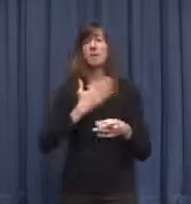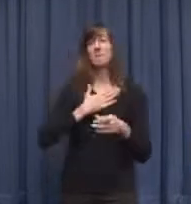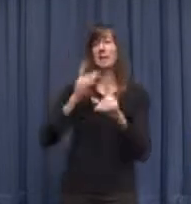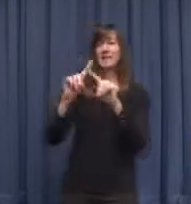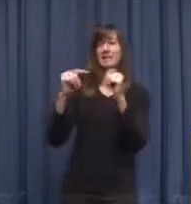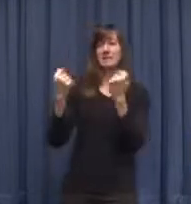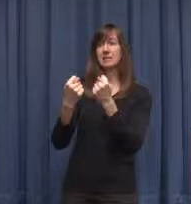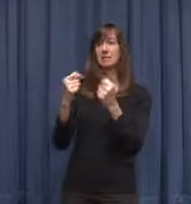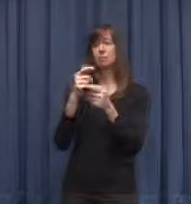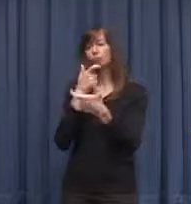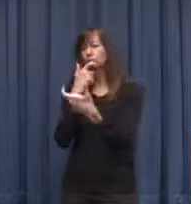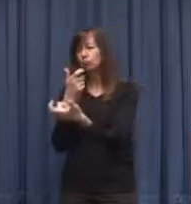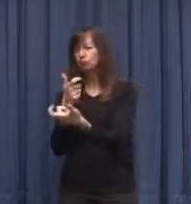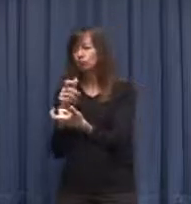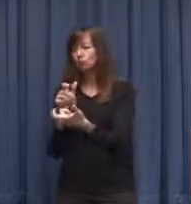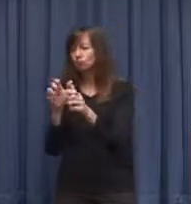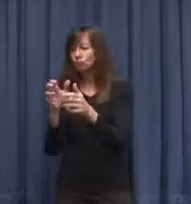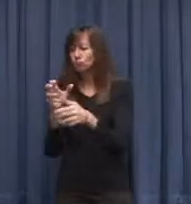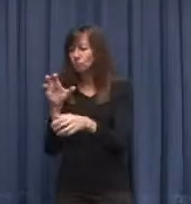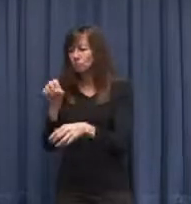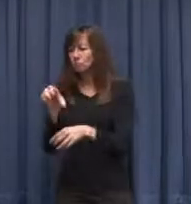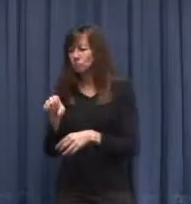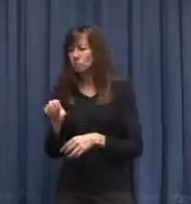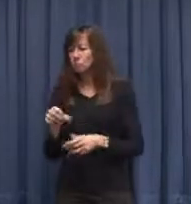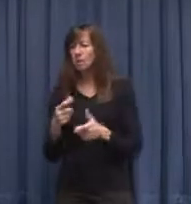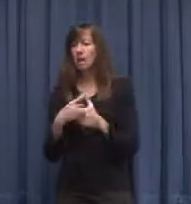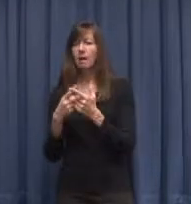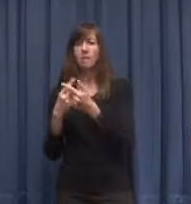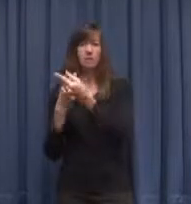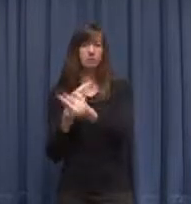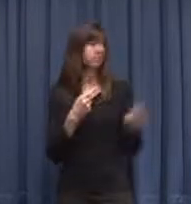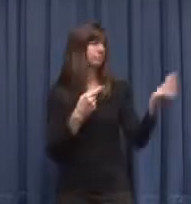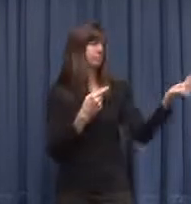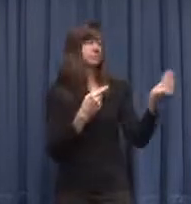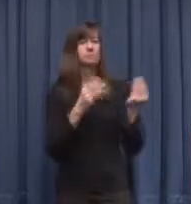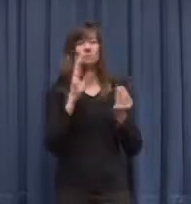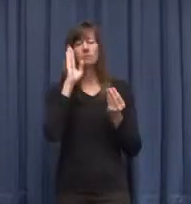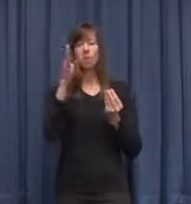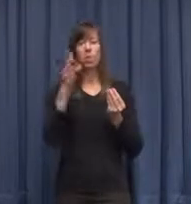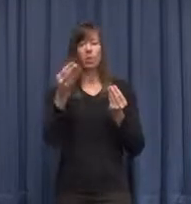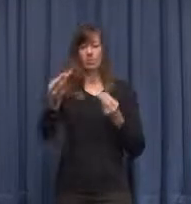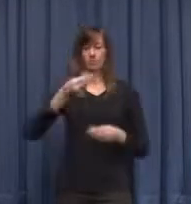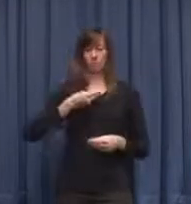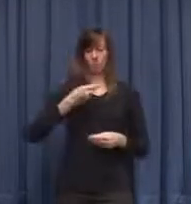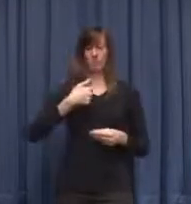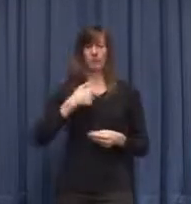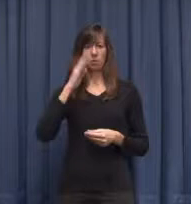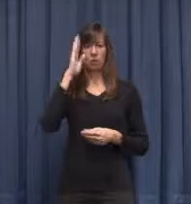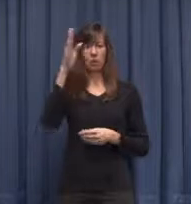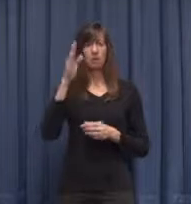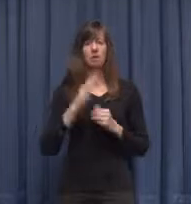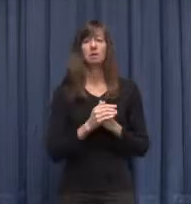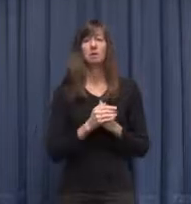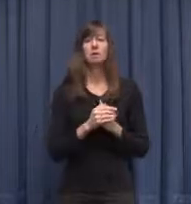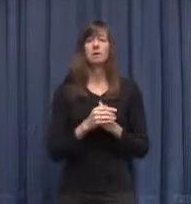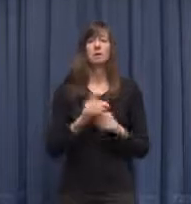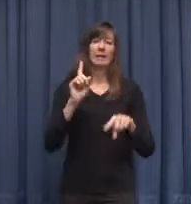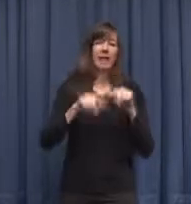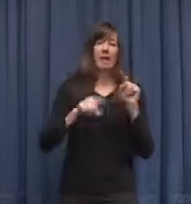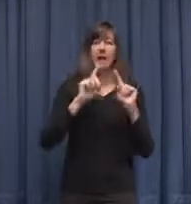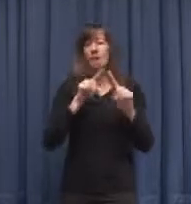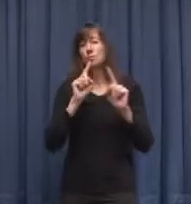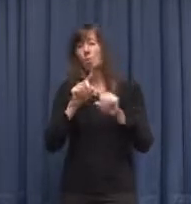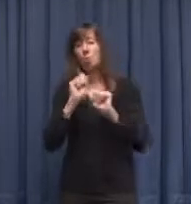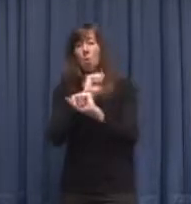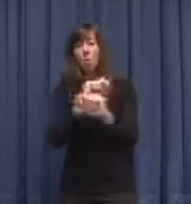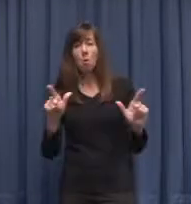me. We won't be able to get to every question, but if there are some major ones popping up, we'll do